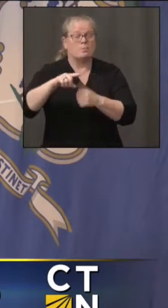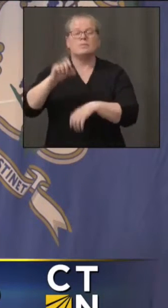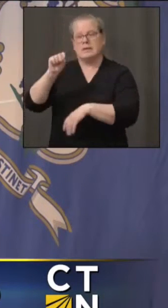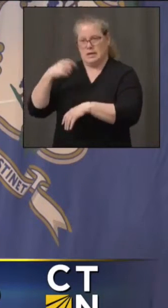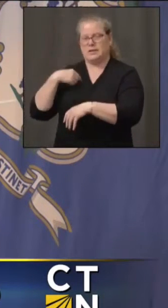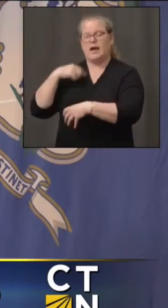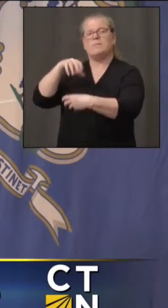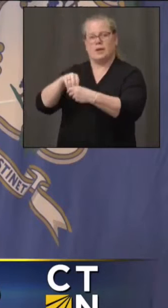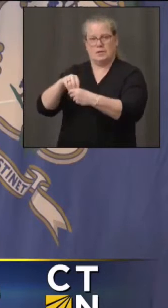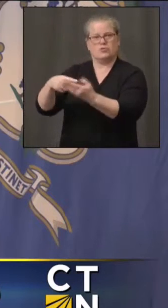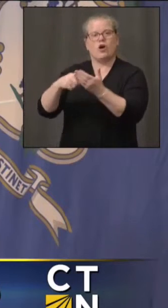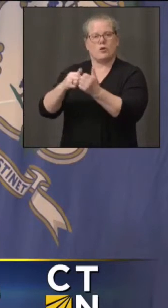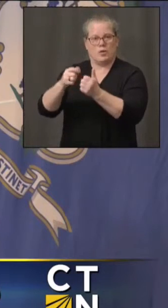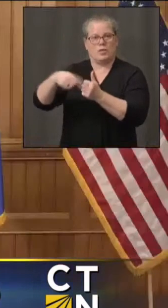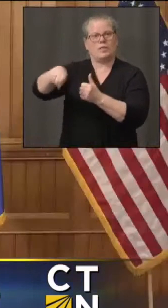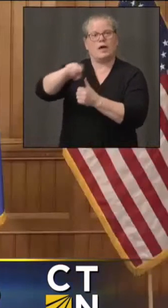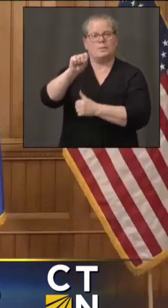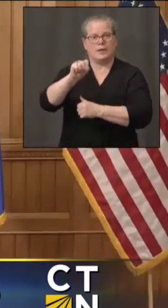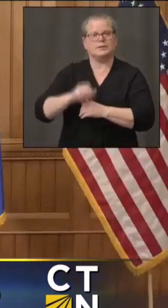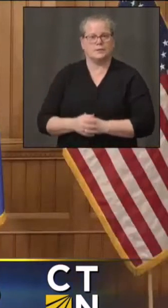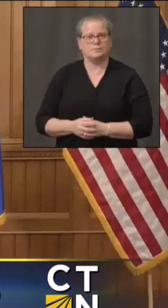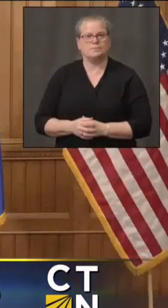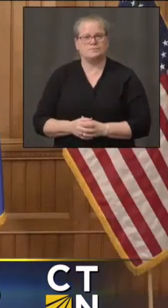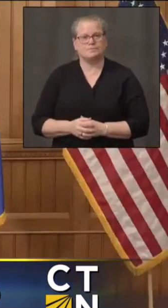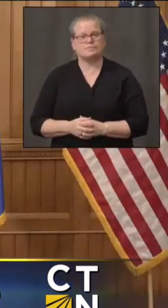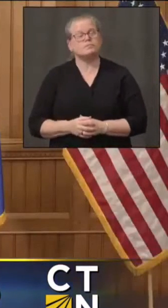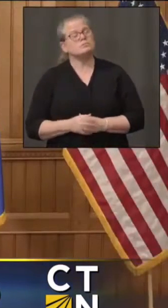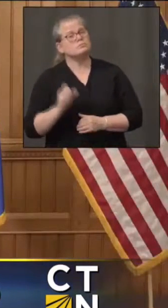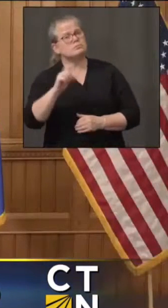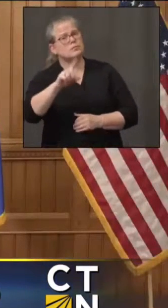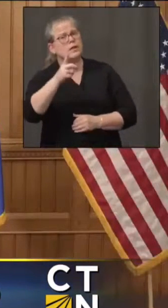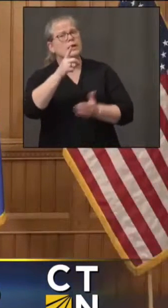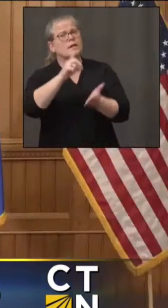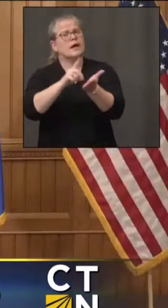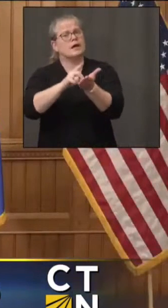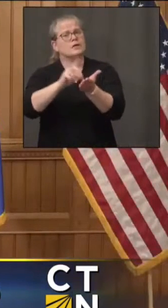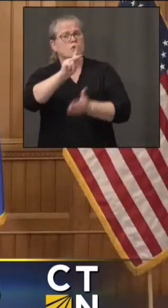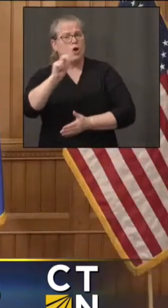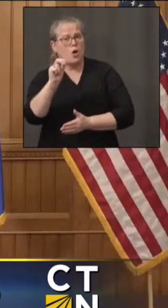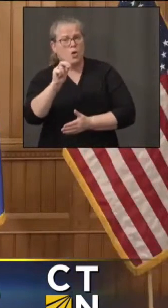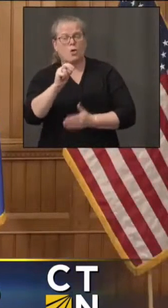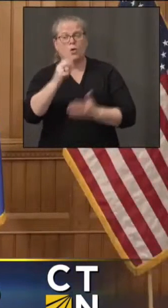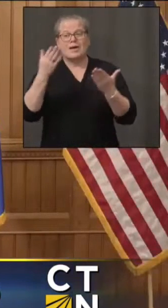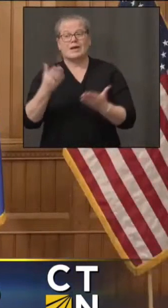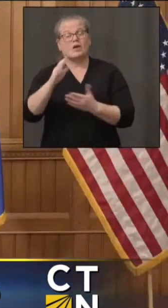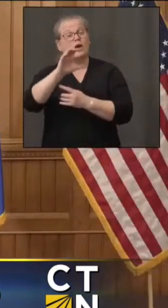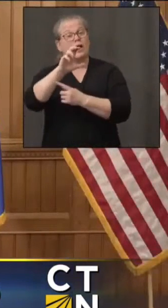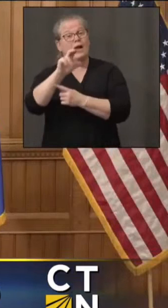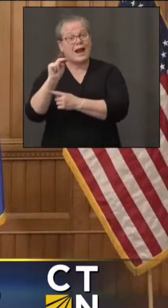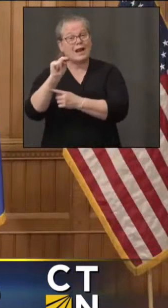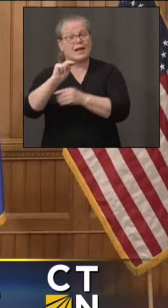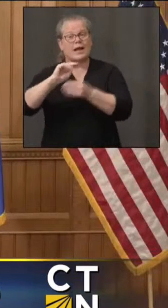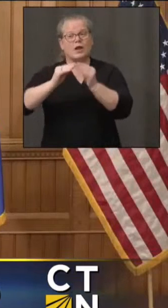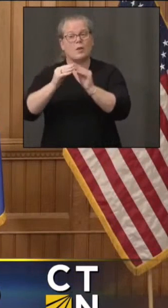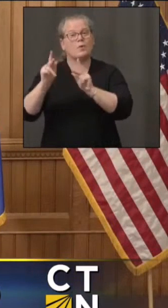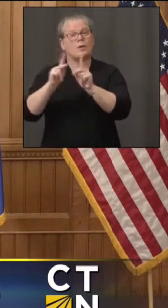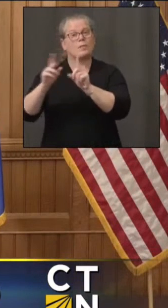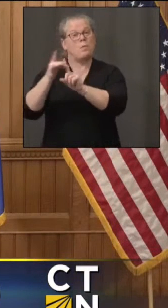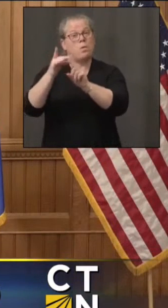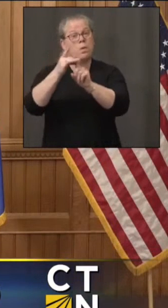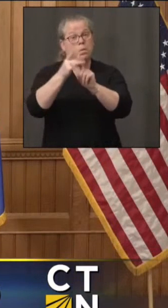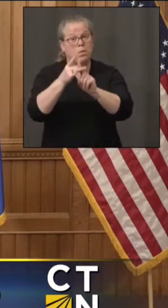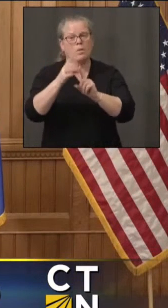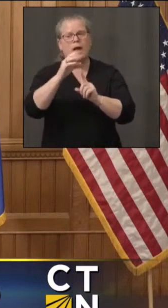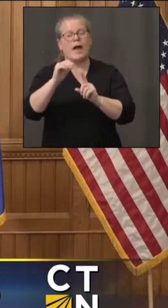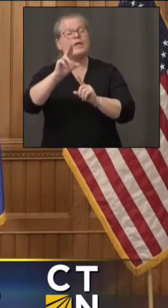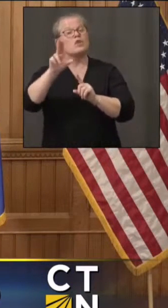And Dr. Coe, is the rate of infection in Connecticut and also the rate of infection nationally, is it where you